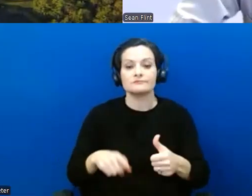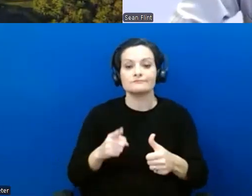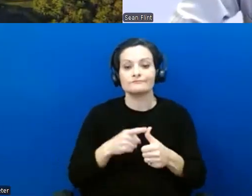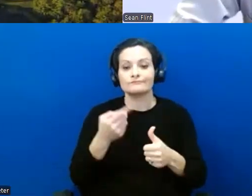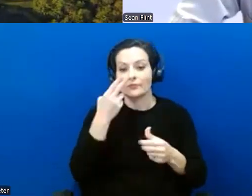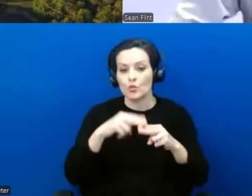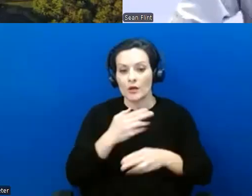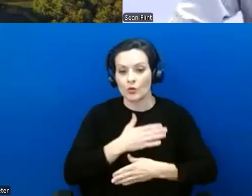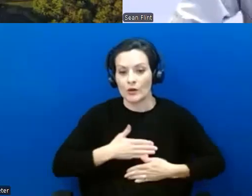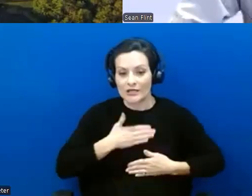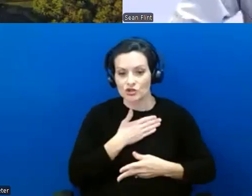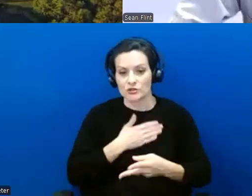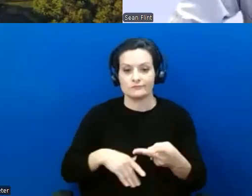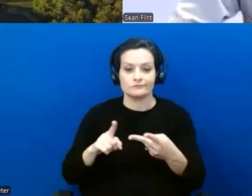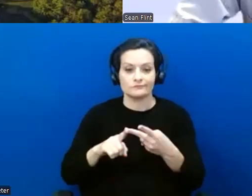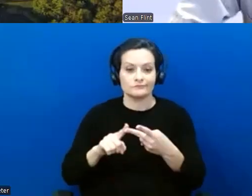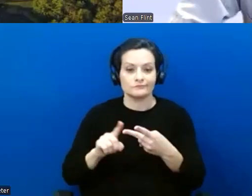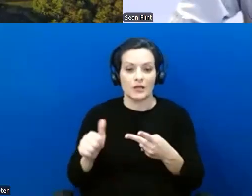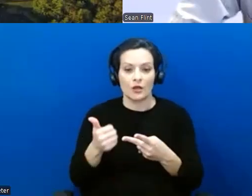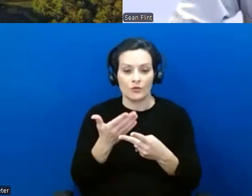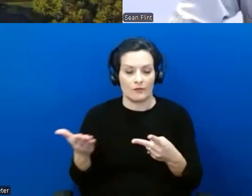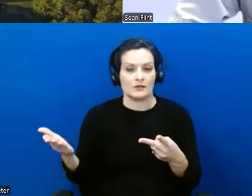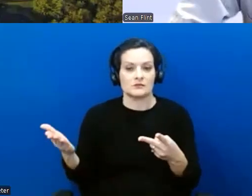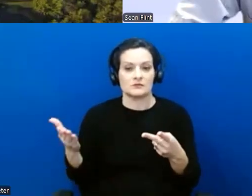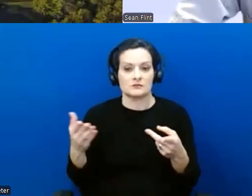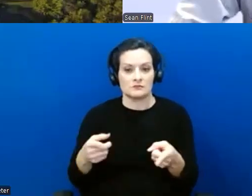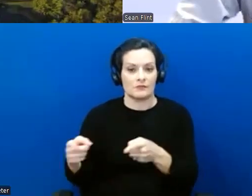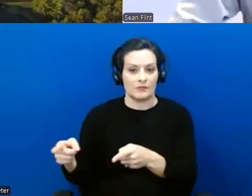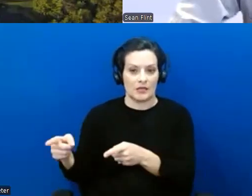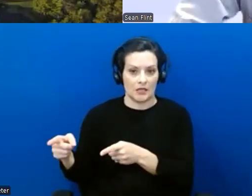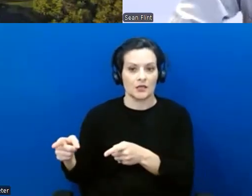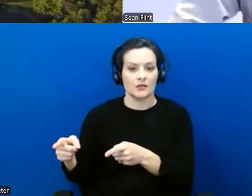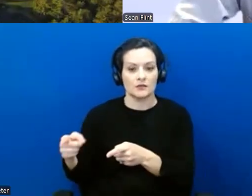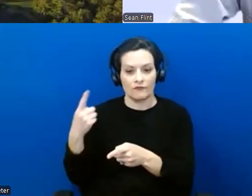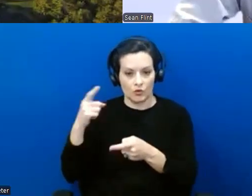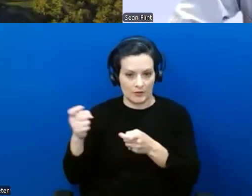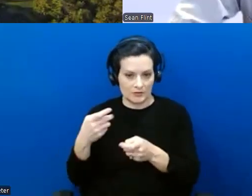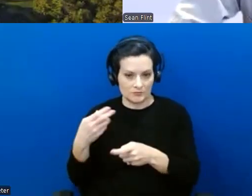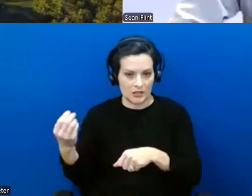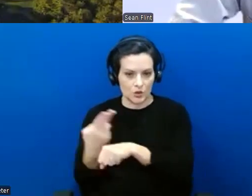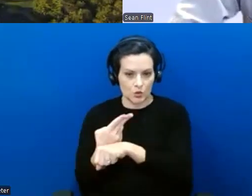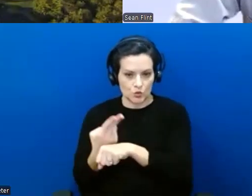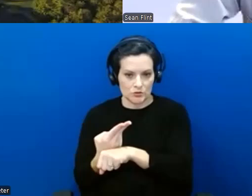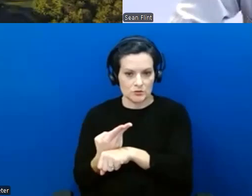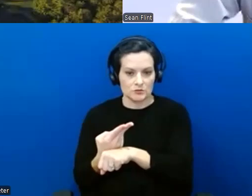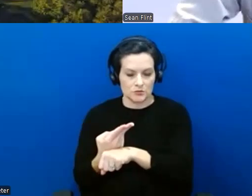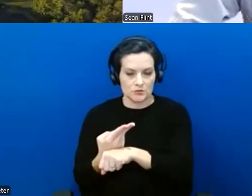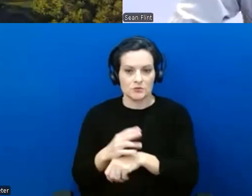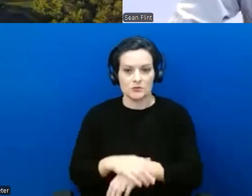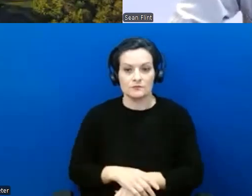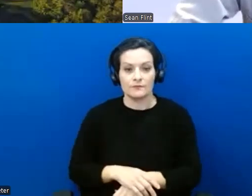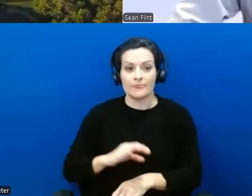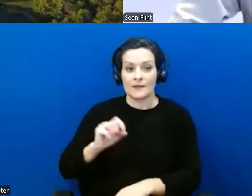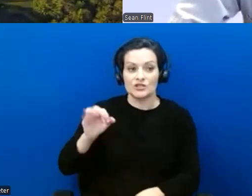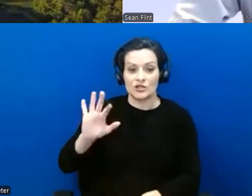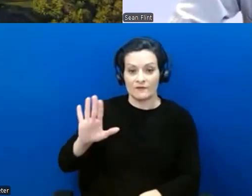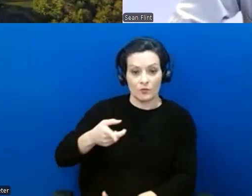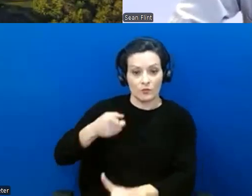and other aspects occurring of management and uses occurring on the refuge. And to Jeff's point, yes, there